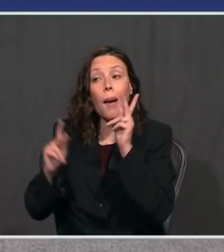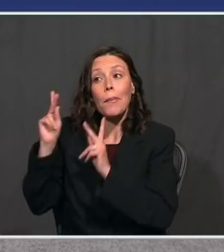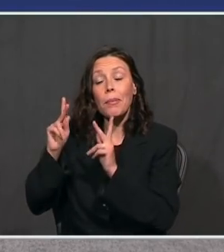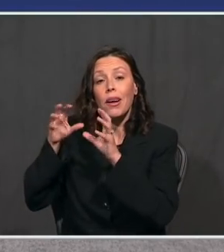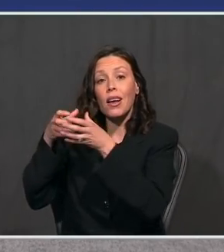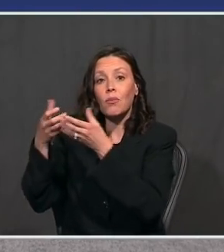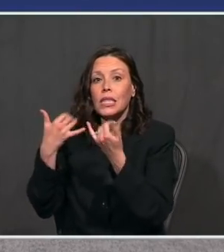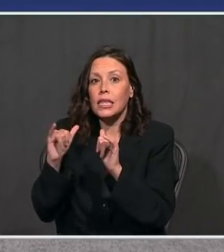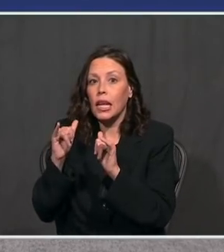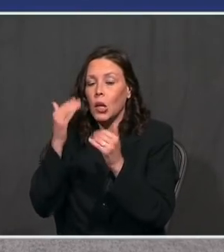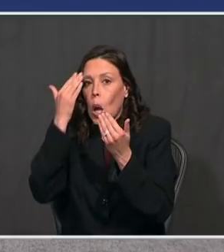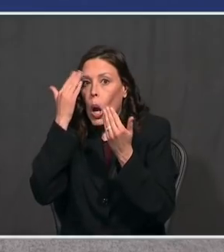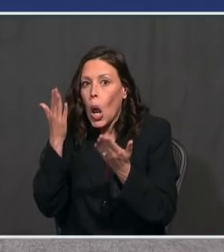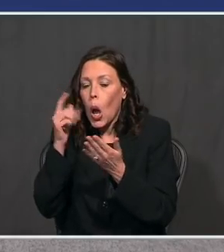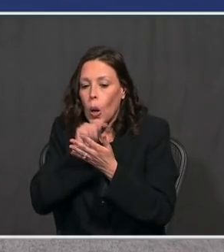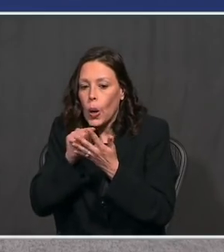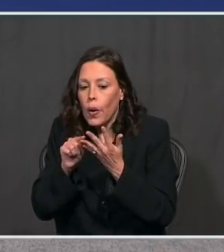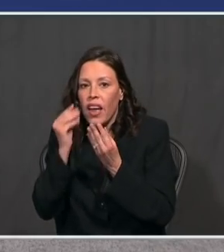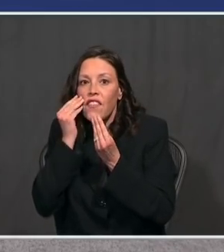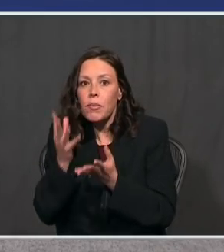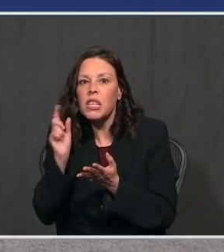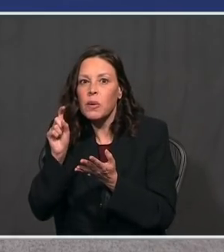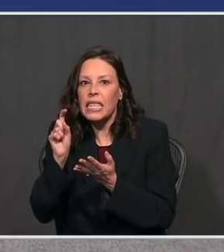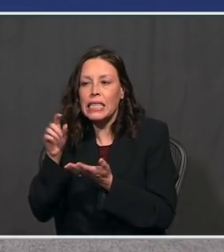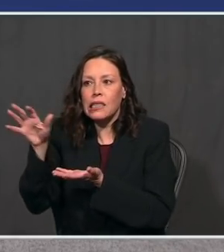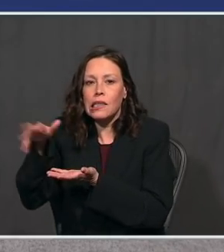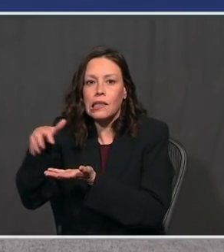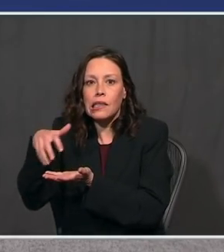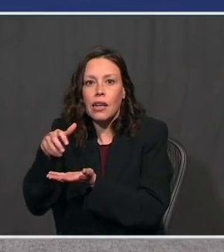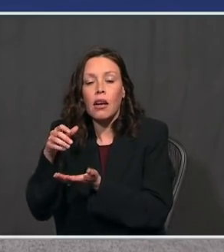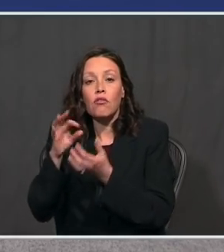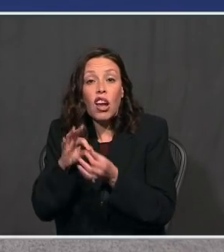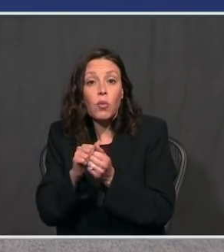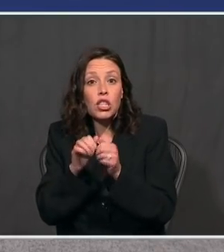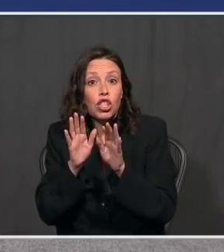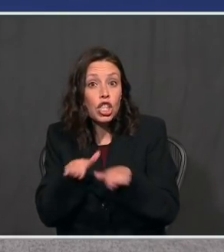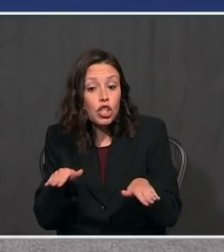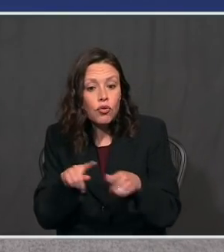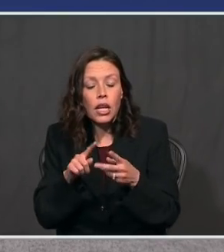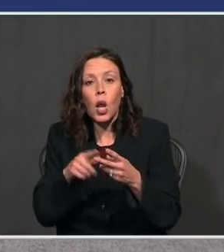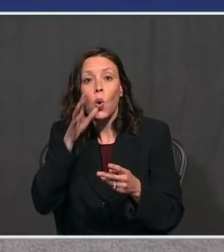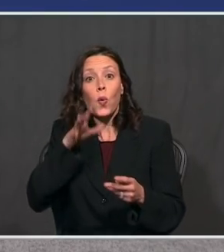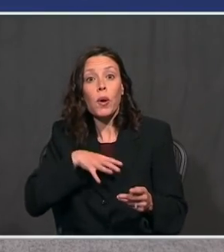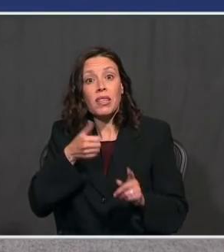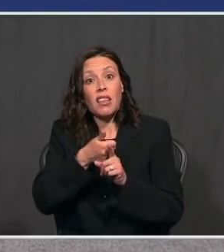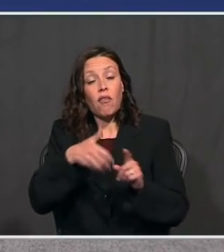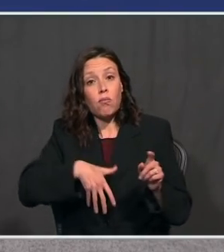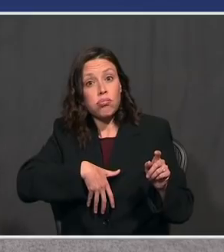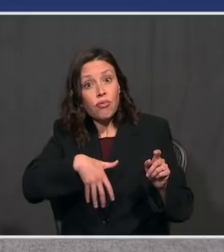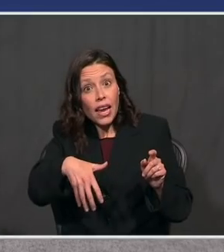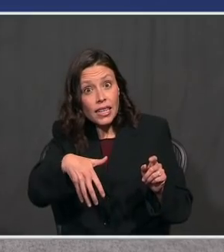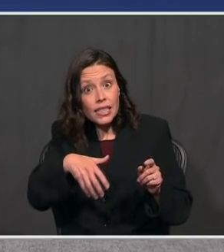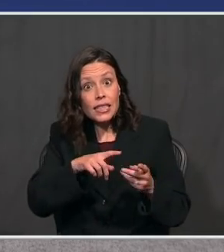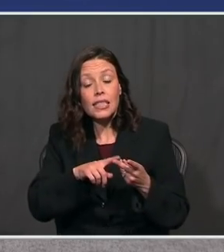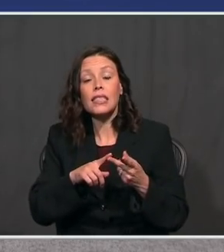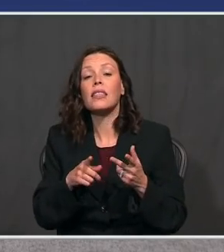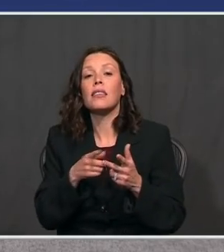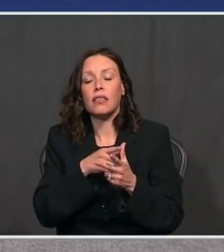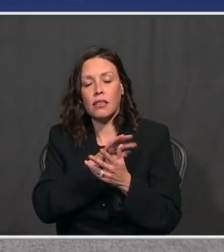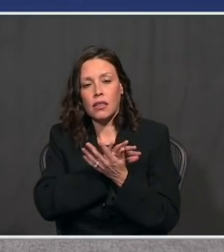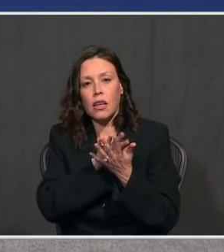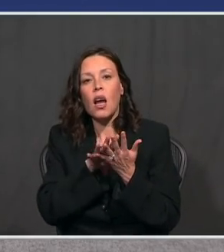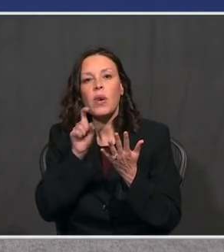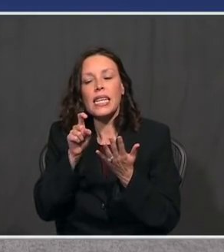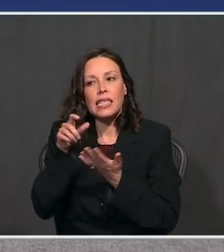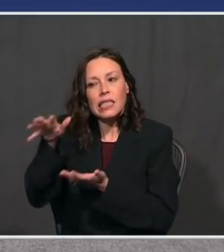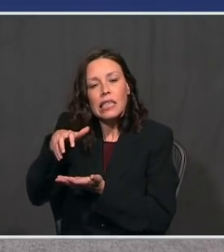have information on that we have to get information. Children, pregnant women, among them, that we'll get more data